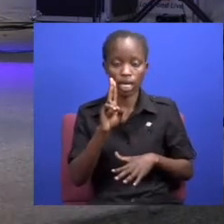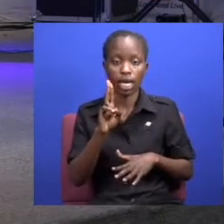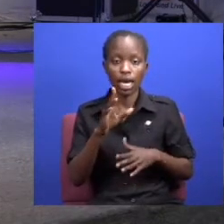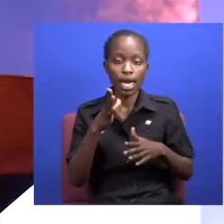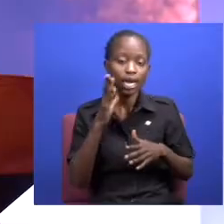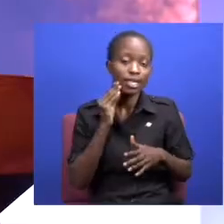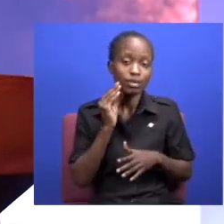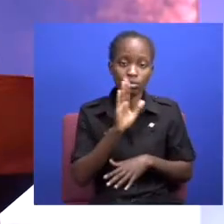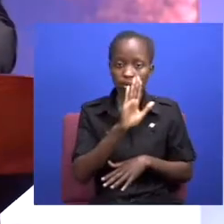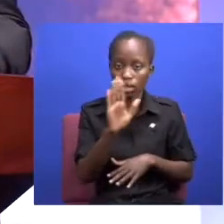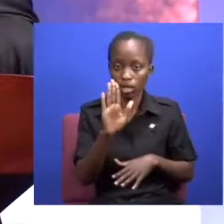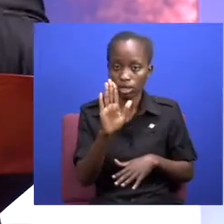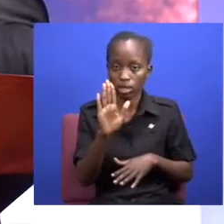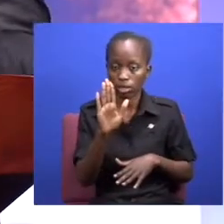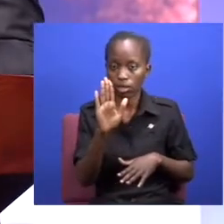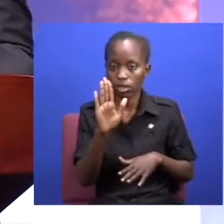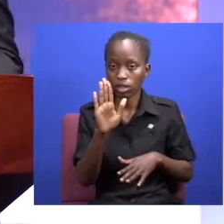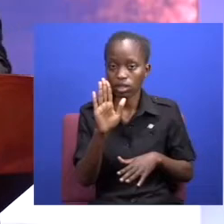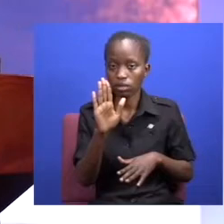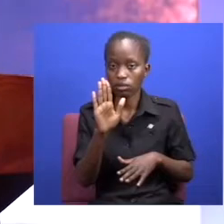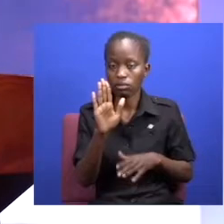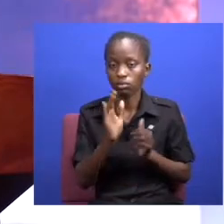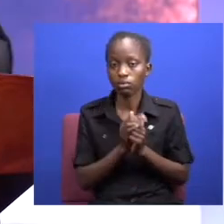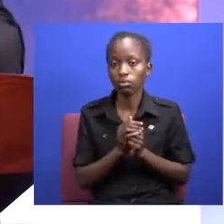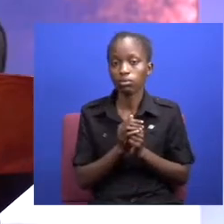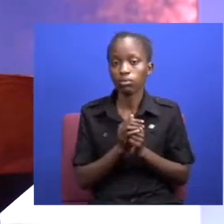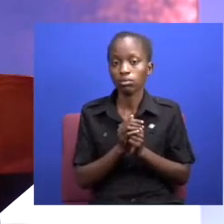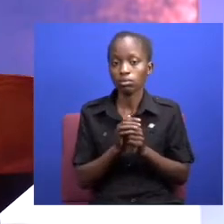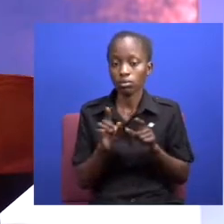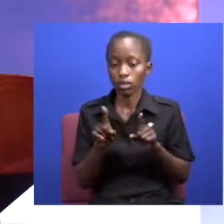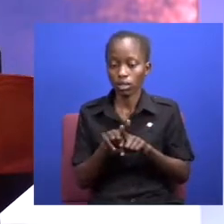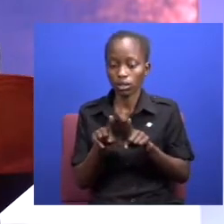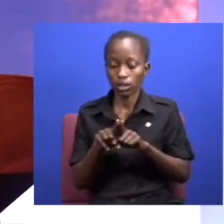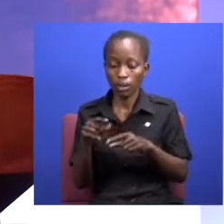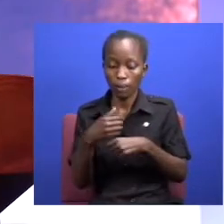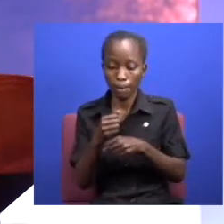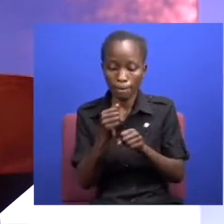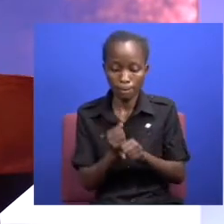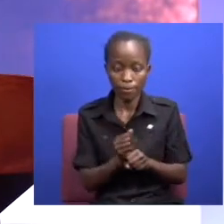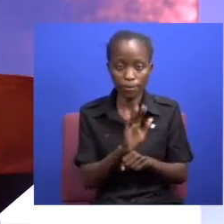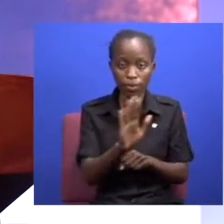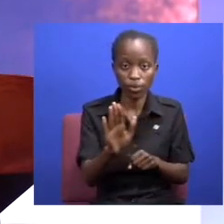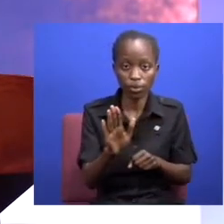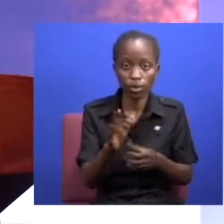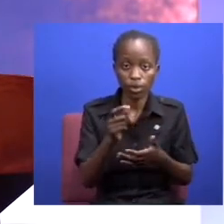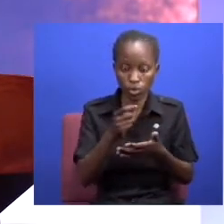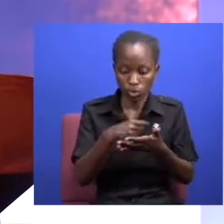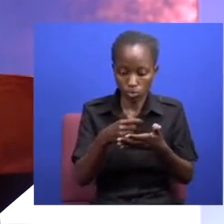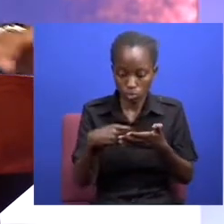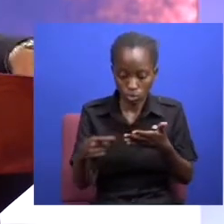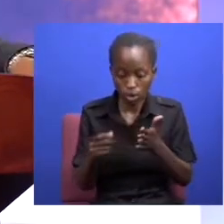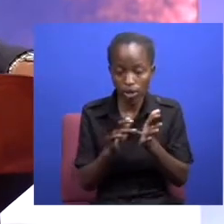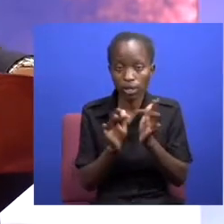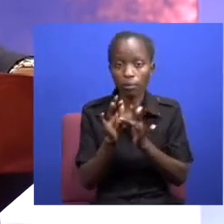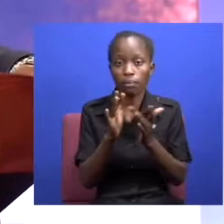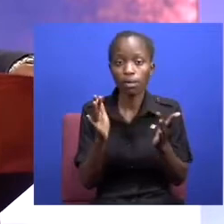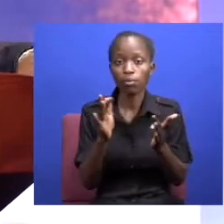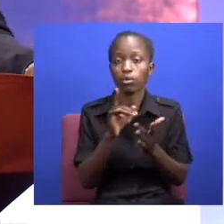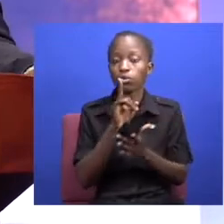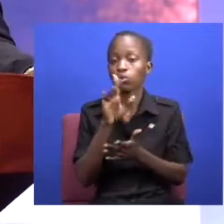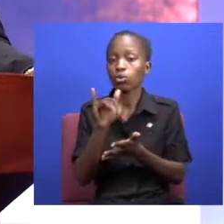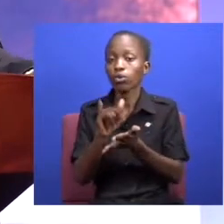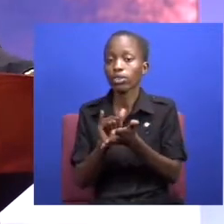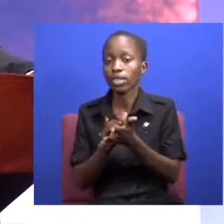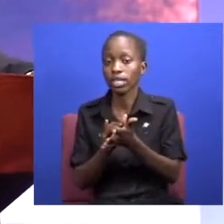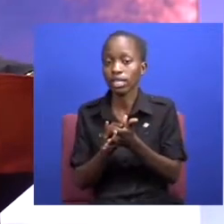their experiences. And he used those and he inspired them to write the words of the scripture. So that